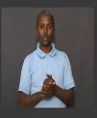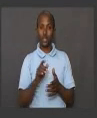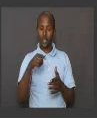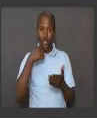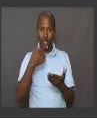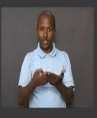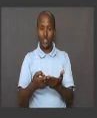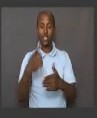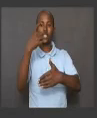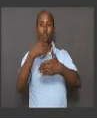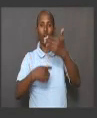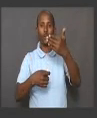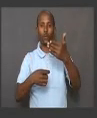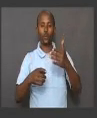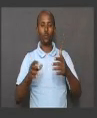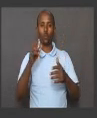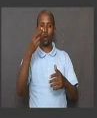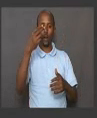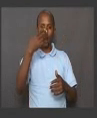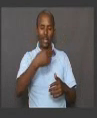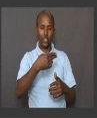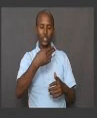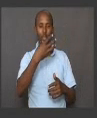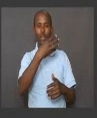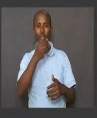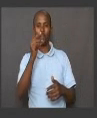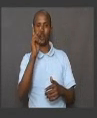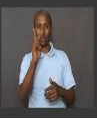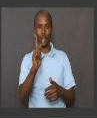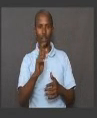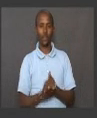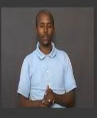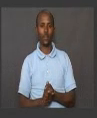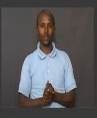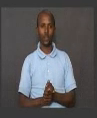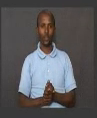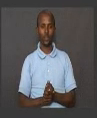These are the values for h and k.